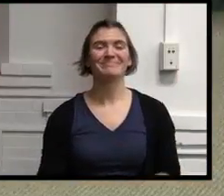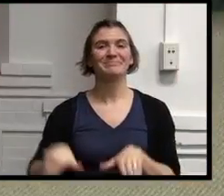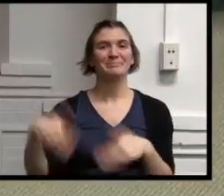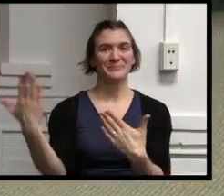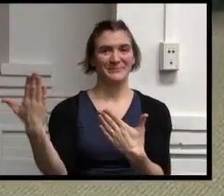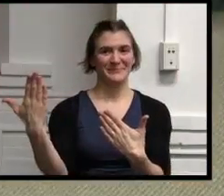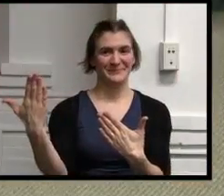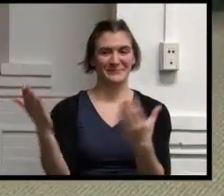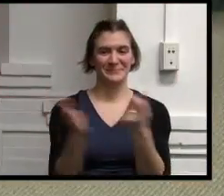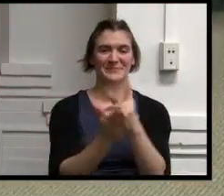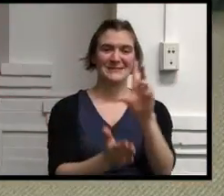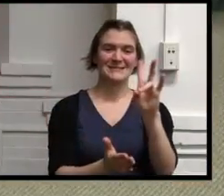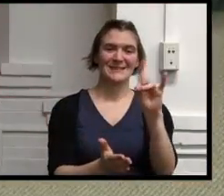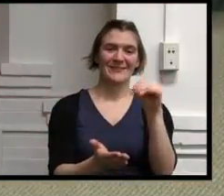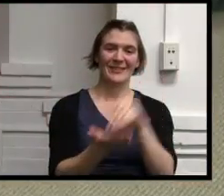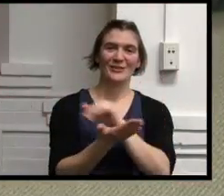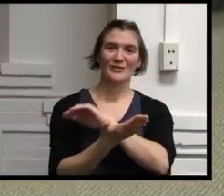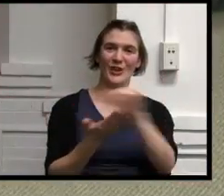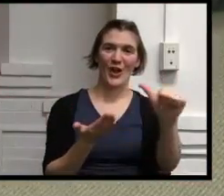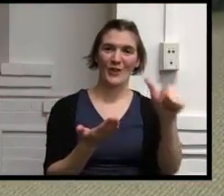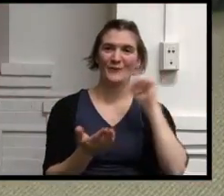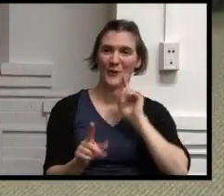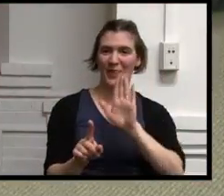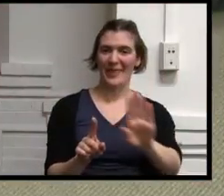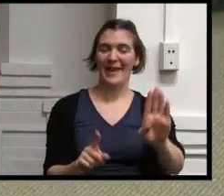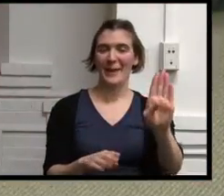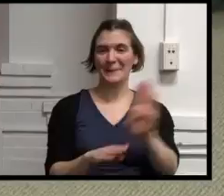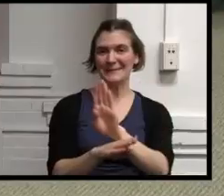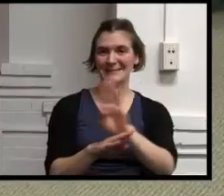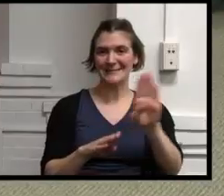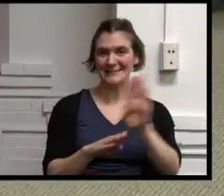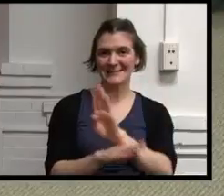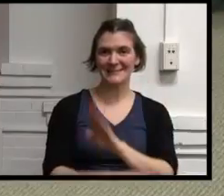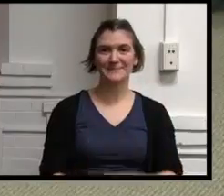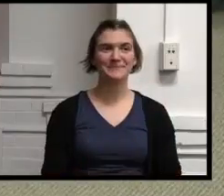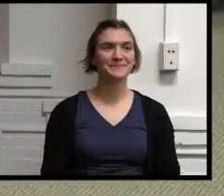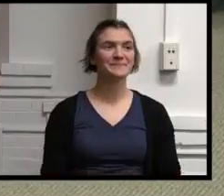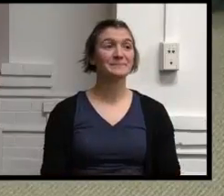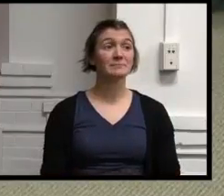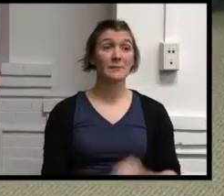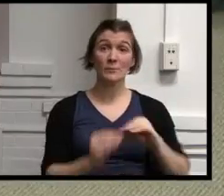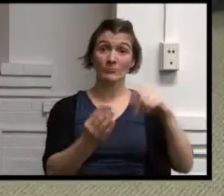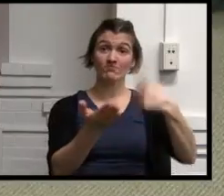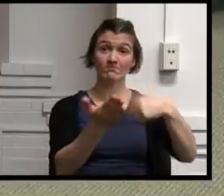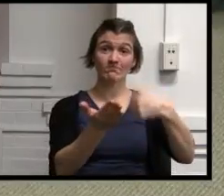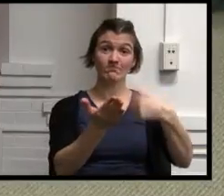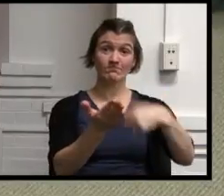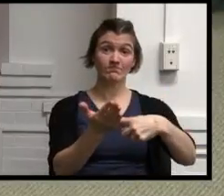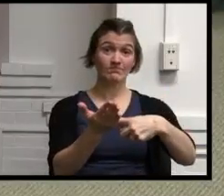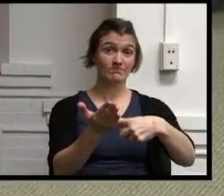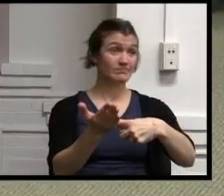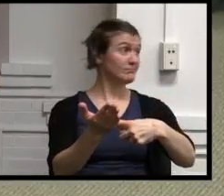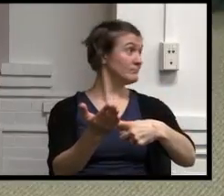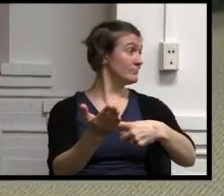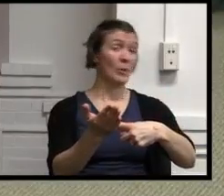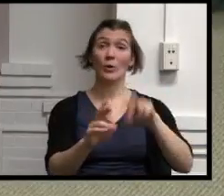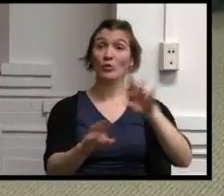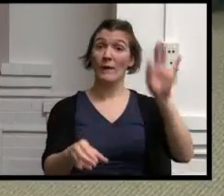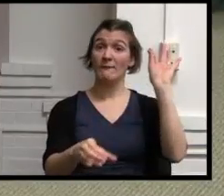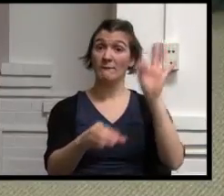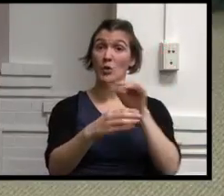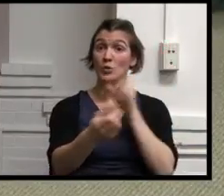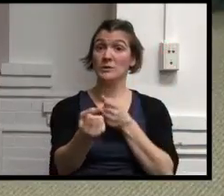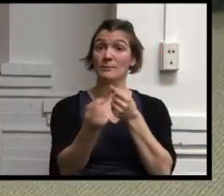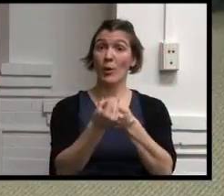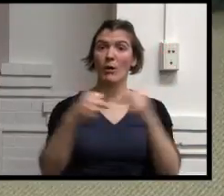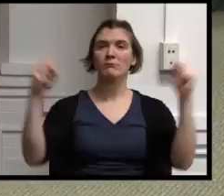to approve $70,000 loan for Hermit Thrush Brewery in Brattleboro. Any further discussion? Hearing none, all those in